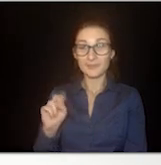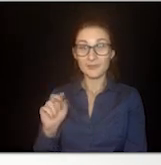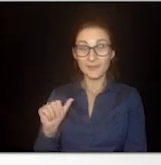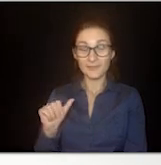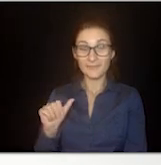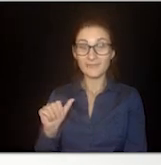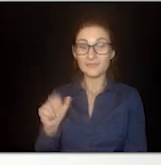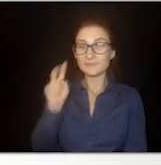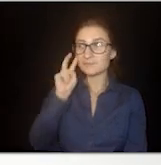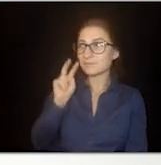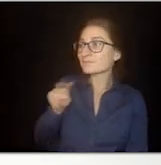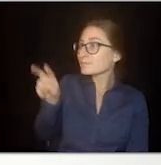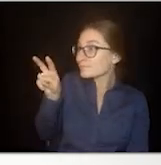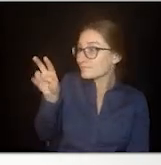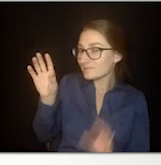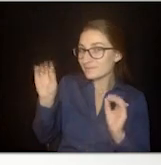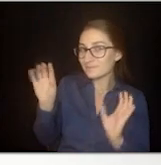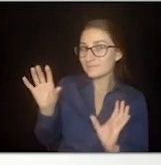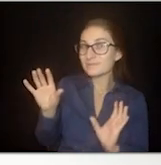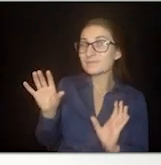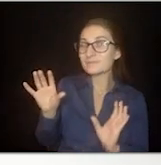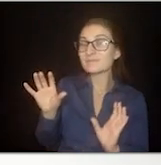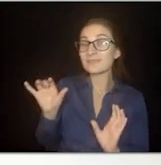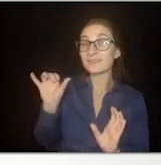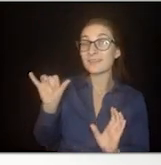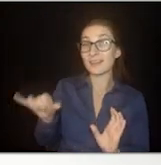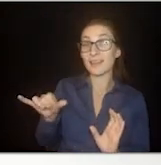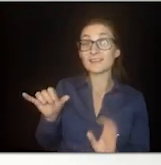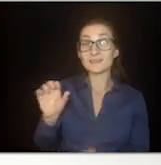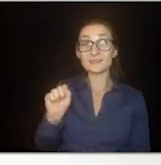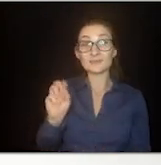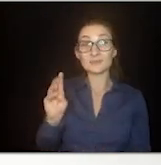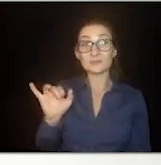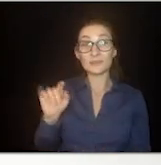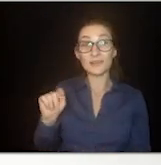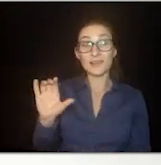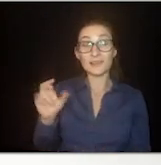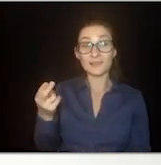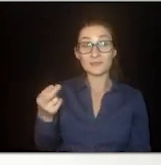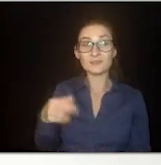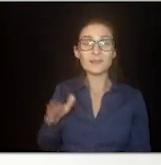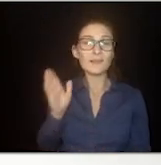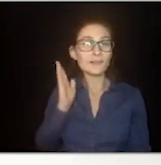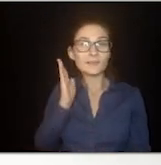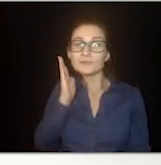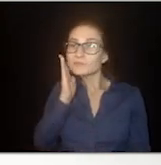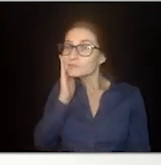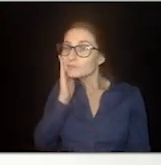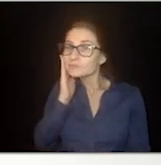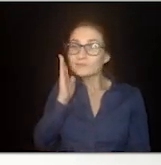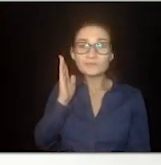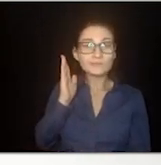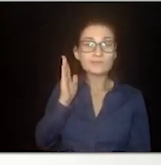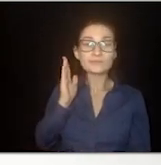Arna looks to Ms. Mallory and then taps the switch with her cheek again to turn the page.